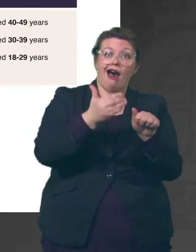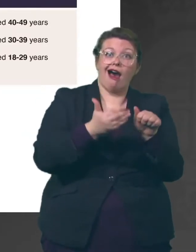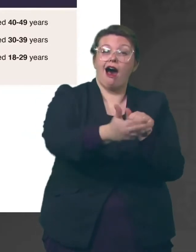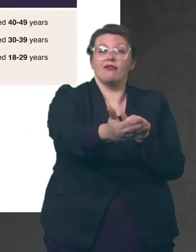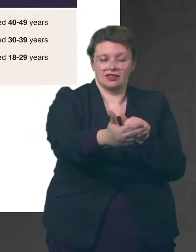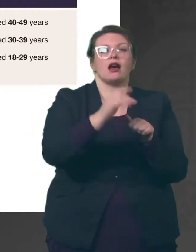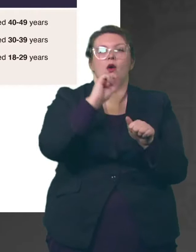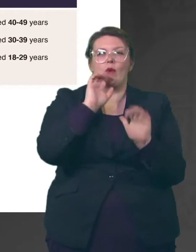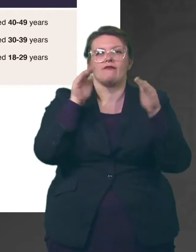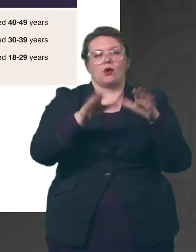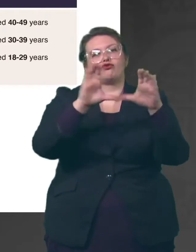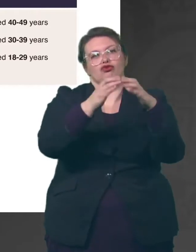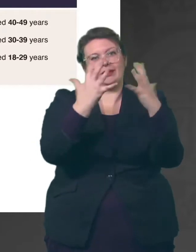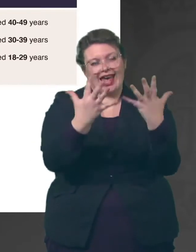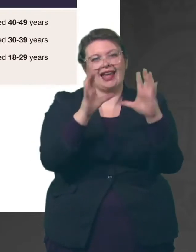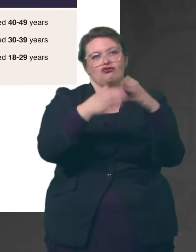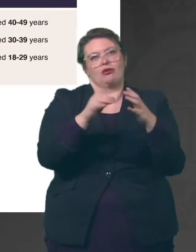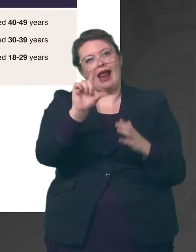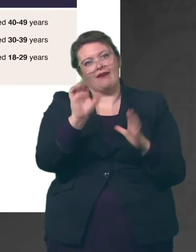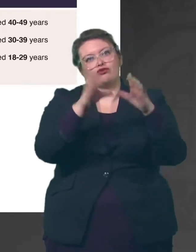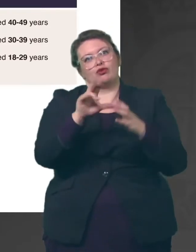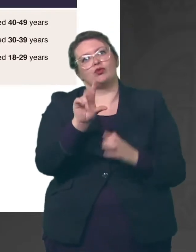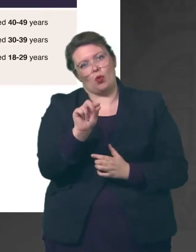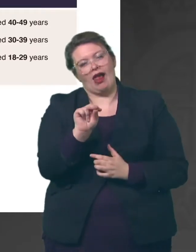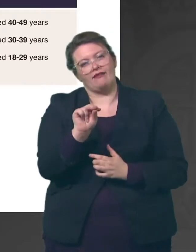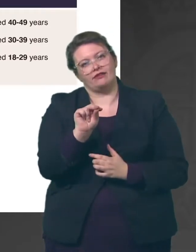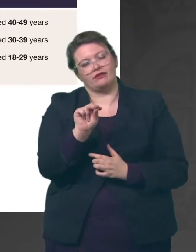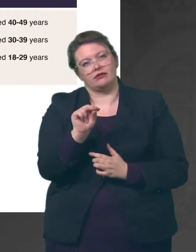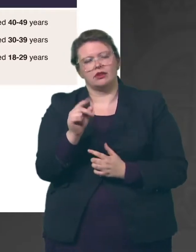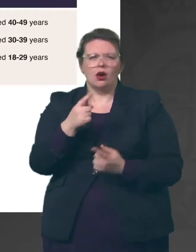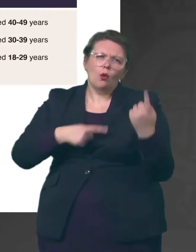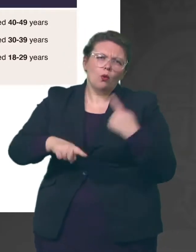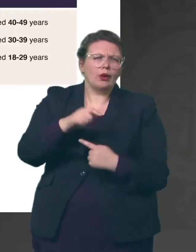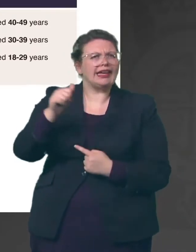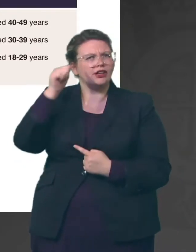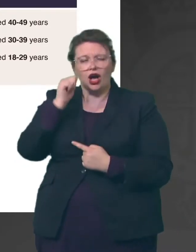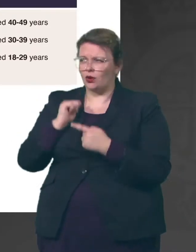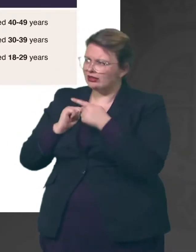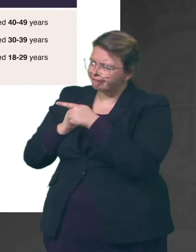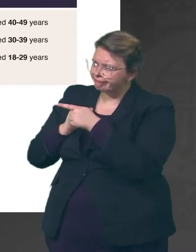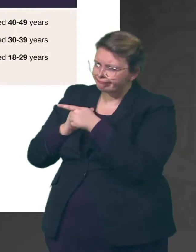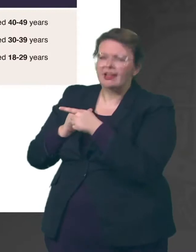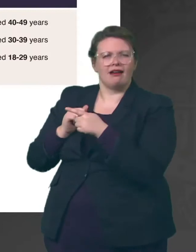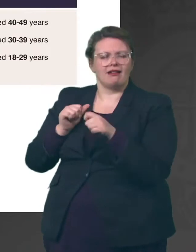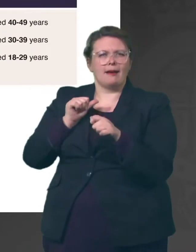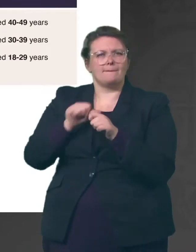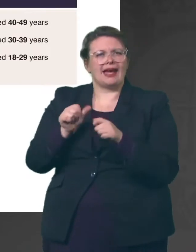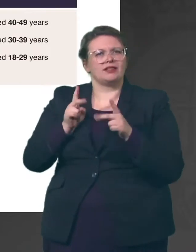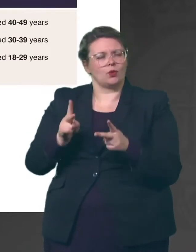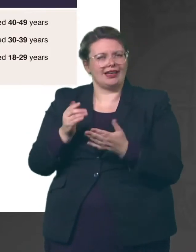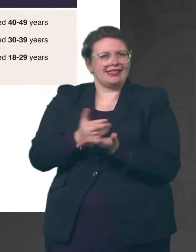all agree that the best approach is the one that saves the most lives. So that's what we're going to do